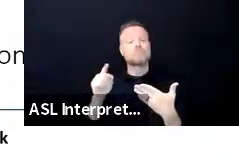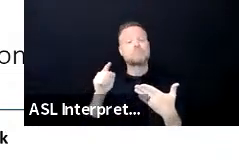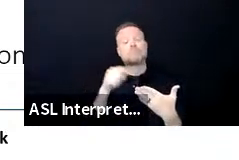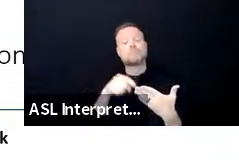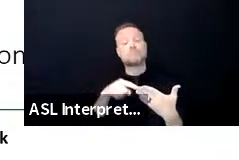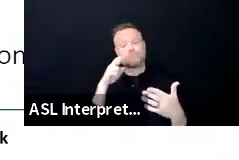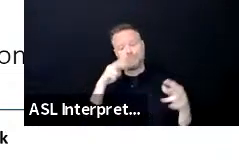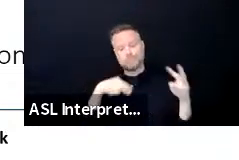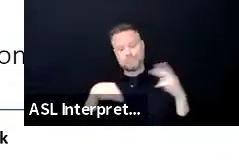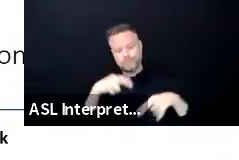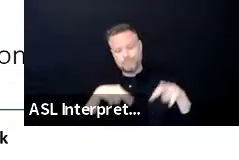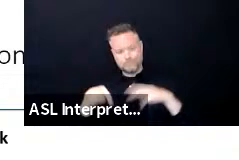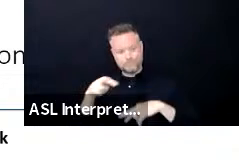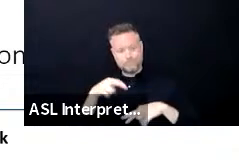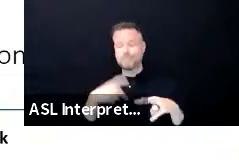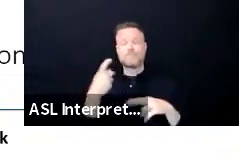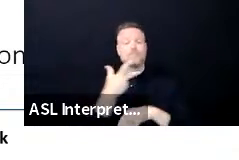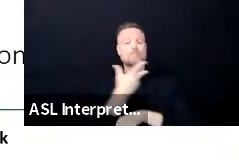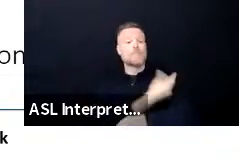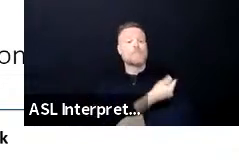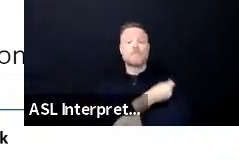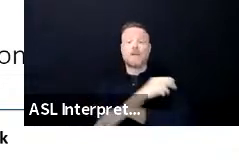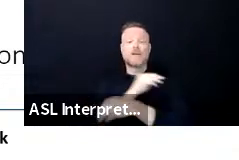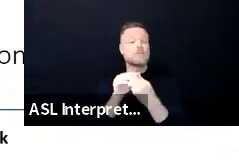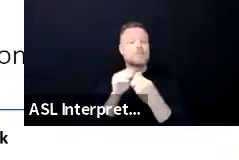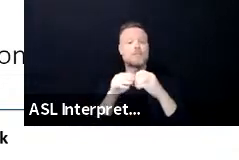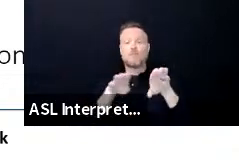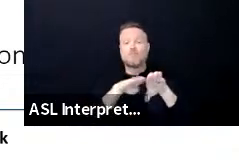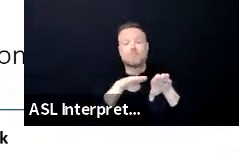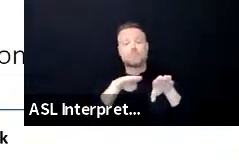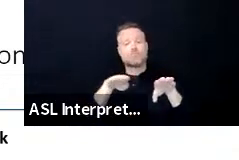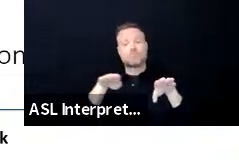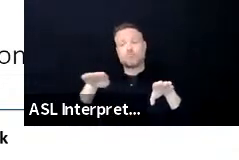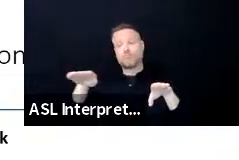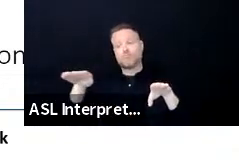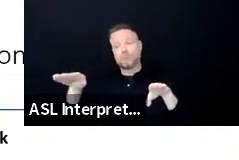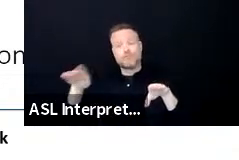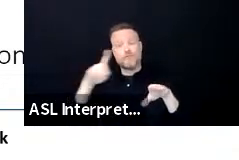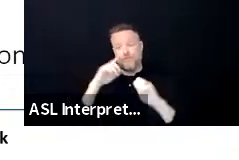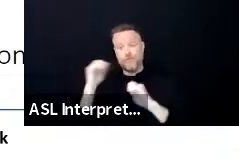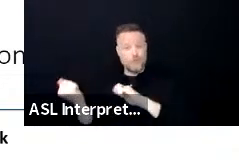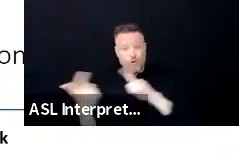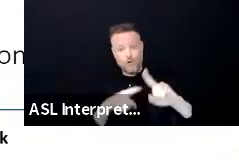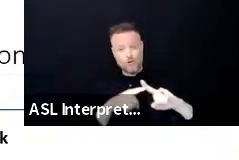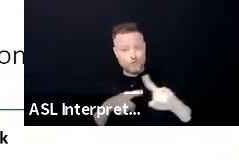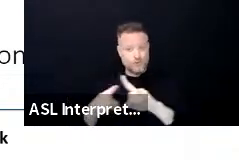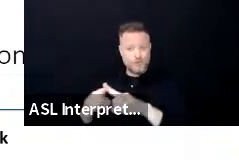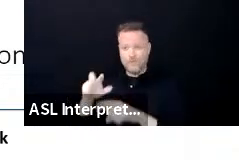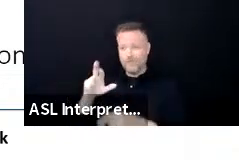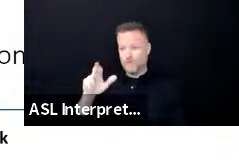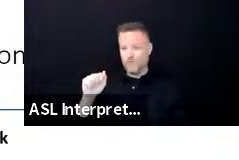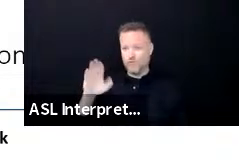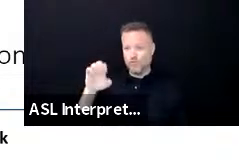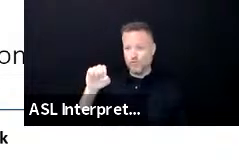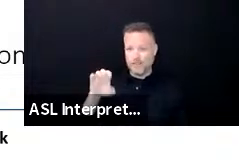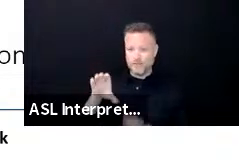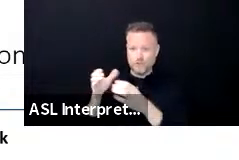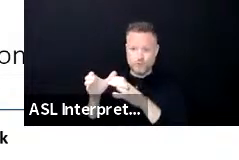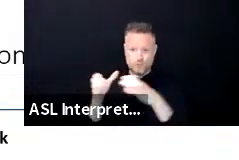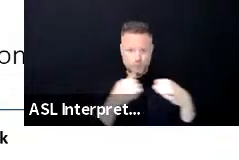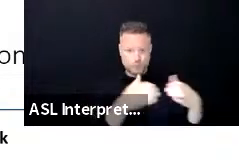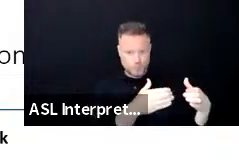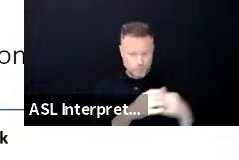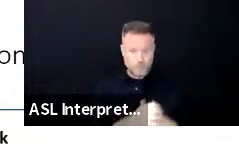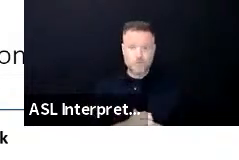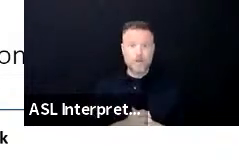have basically stagnated in really across all racial and ethnic groups. The